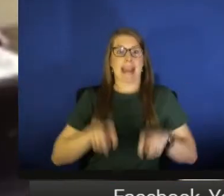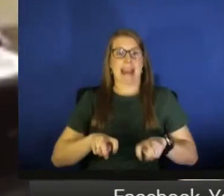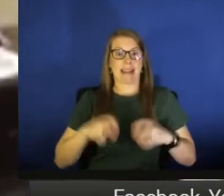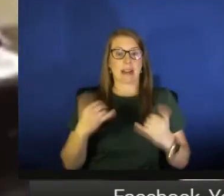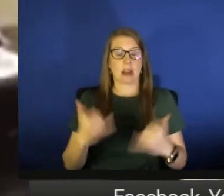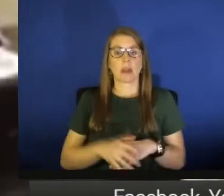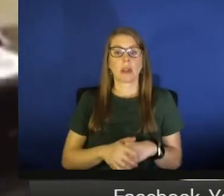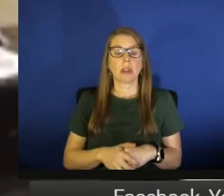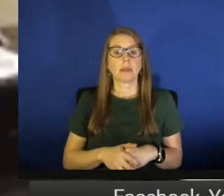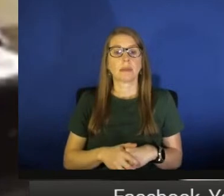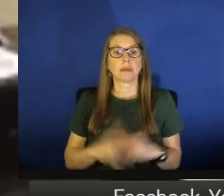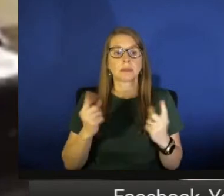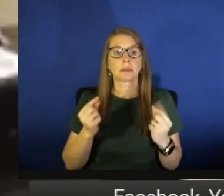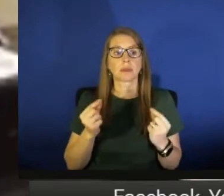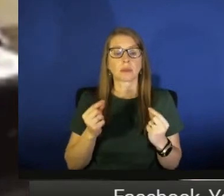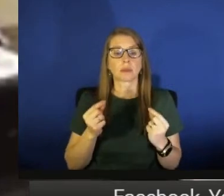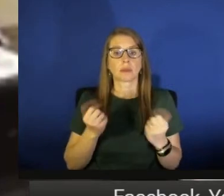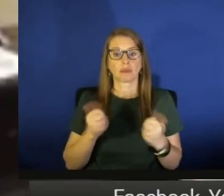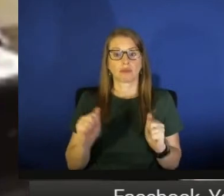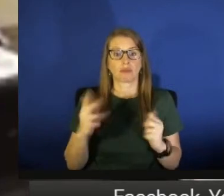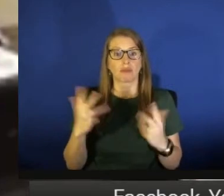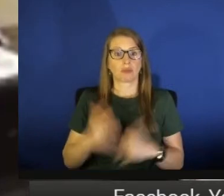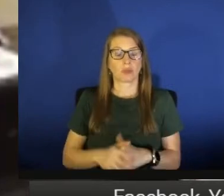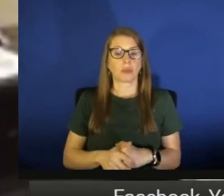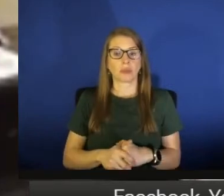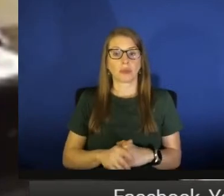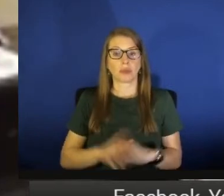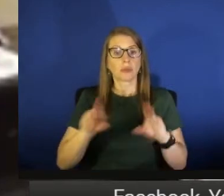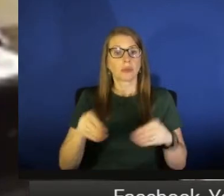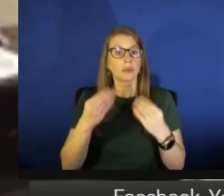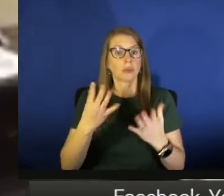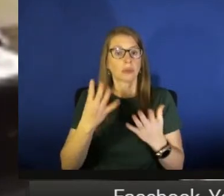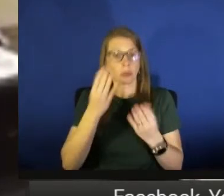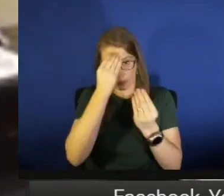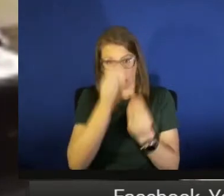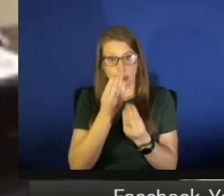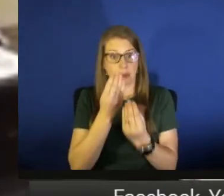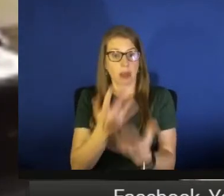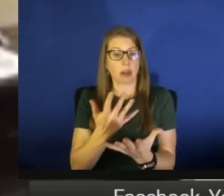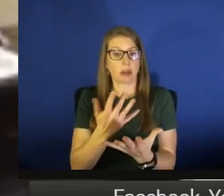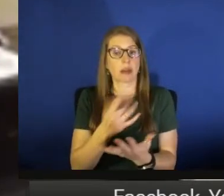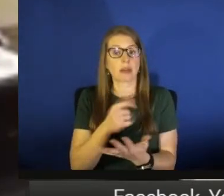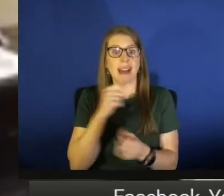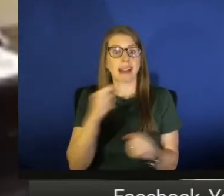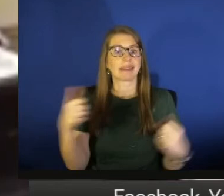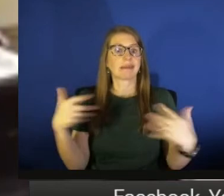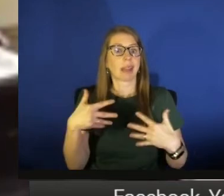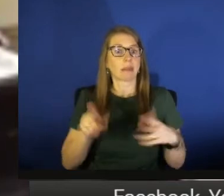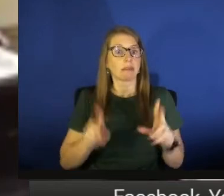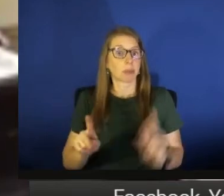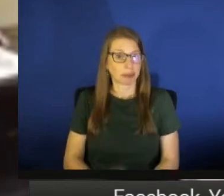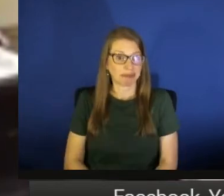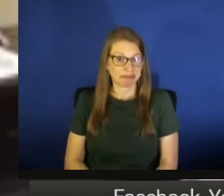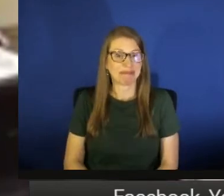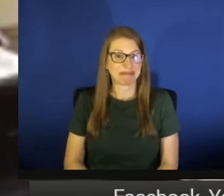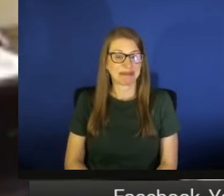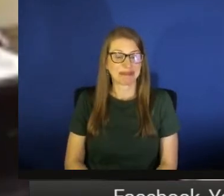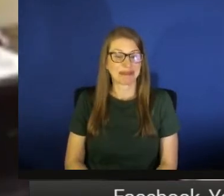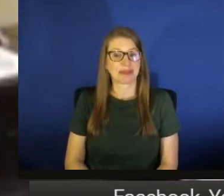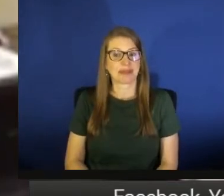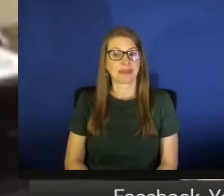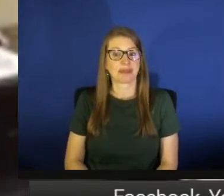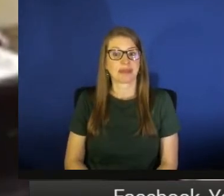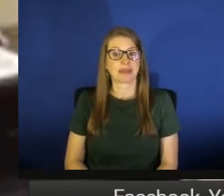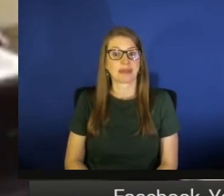to do was to just provide information and not scare people. And so in doing that, we really tried